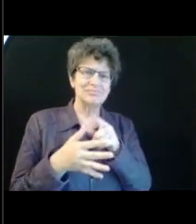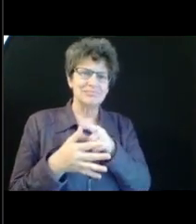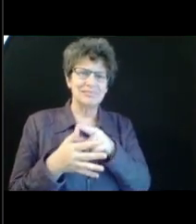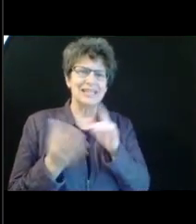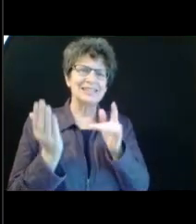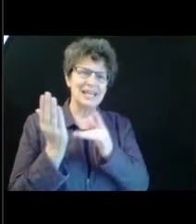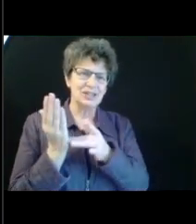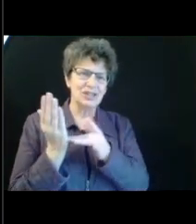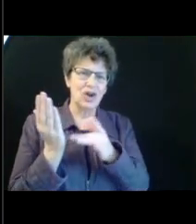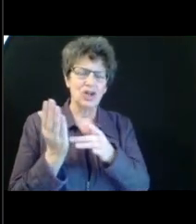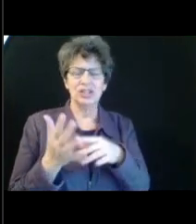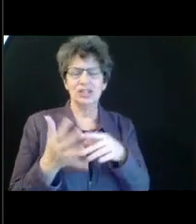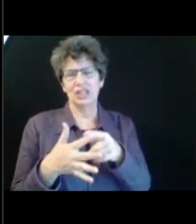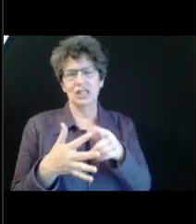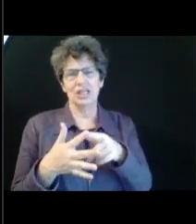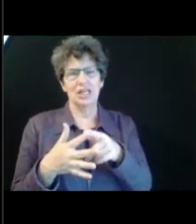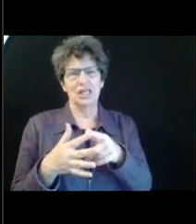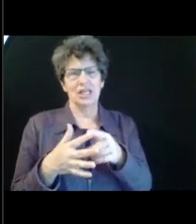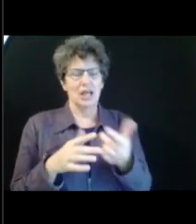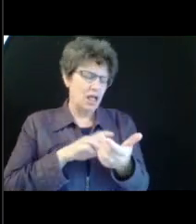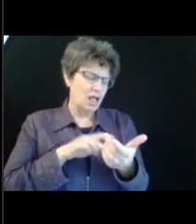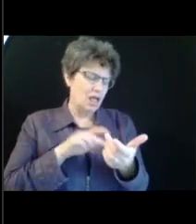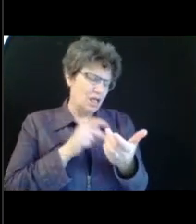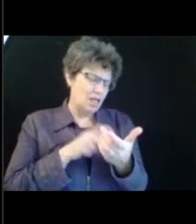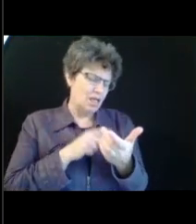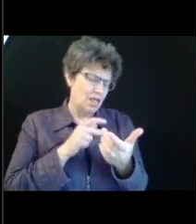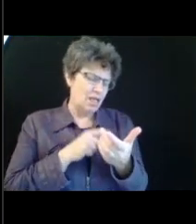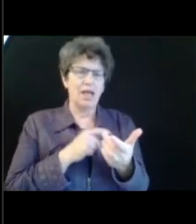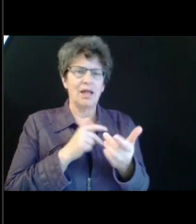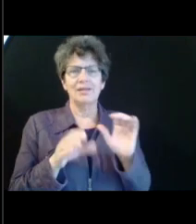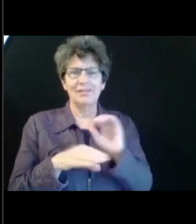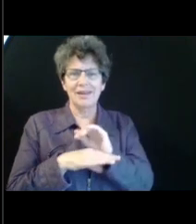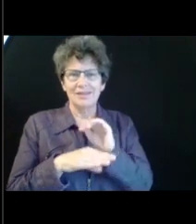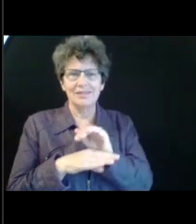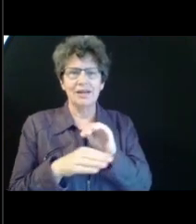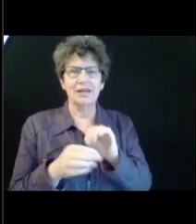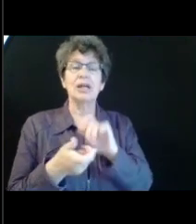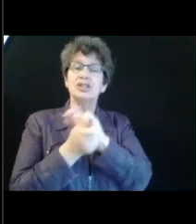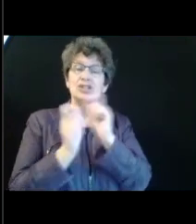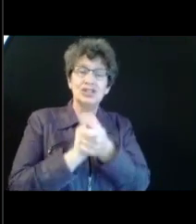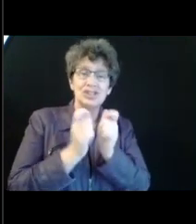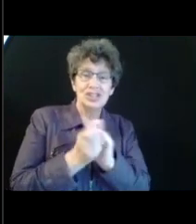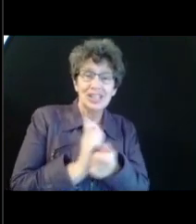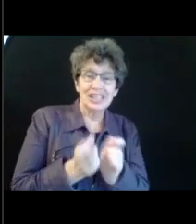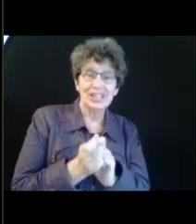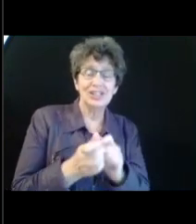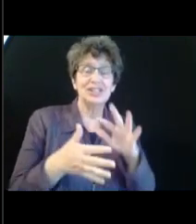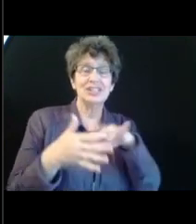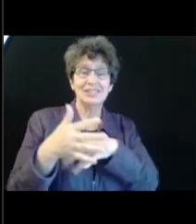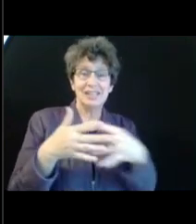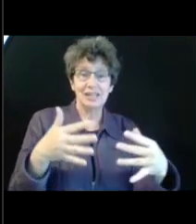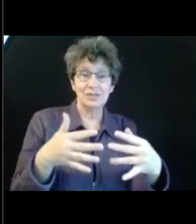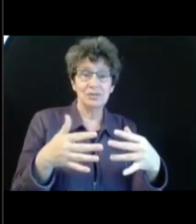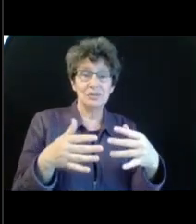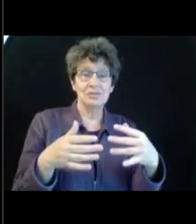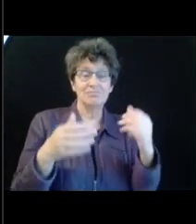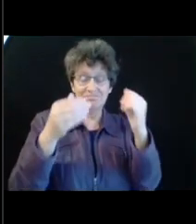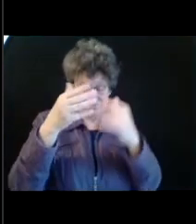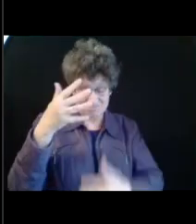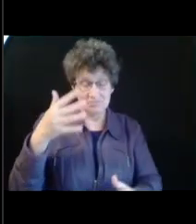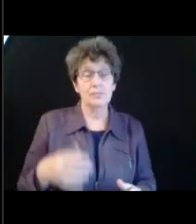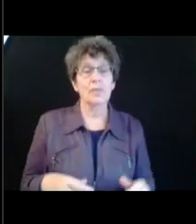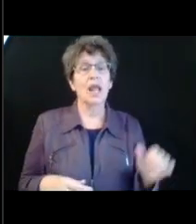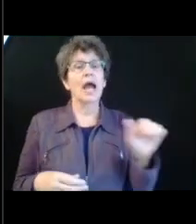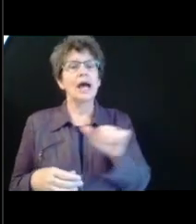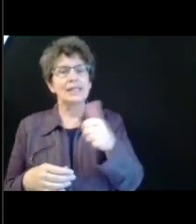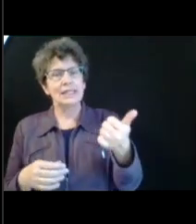night and changing schedules and all of these things. There's another group that I want to show you, and that is